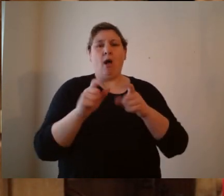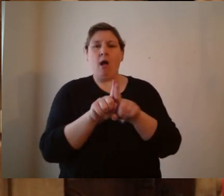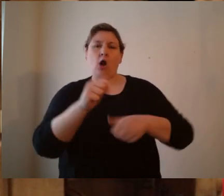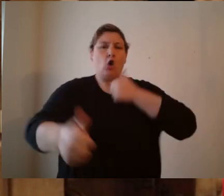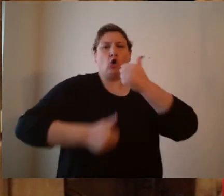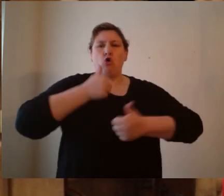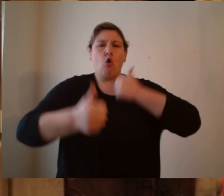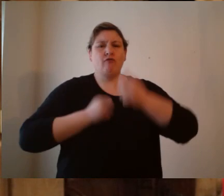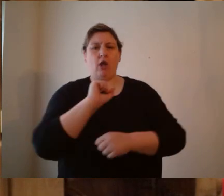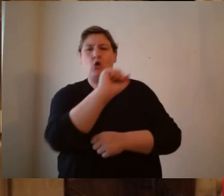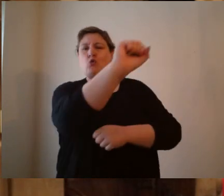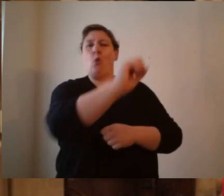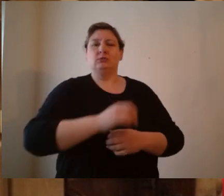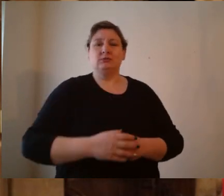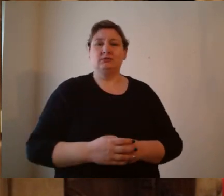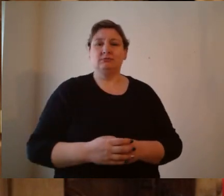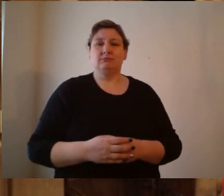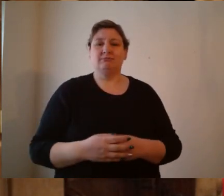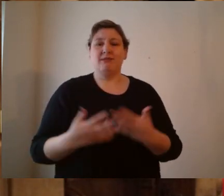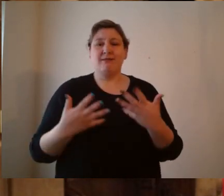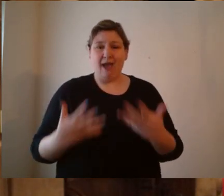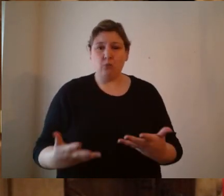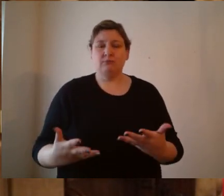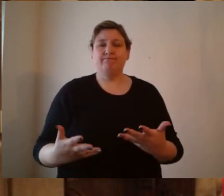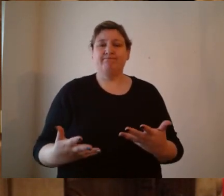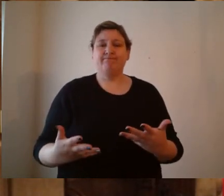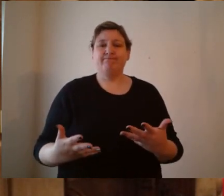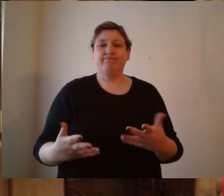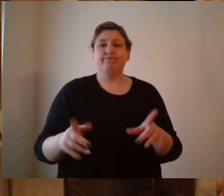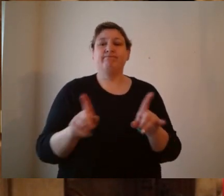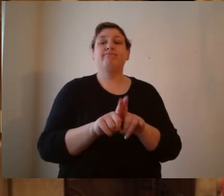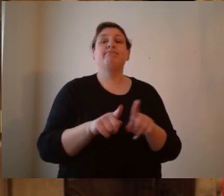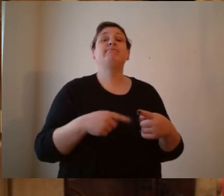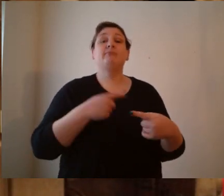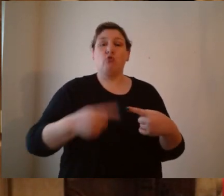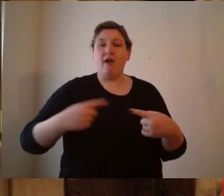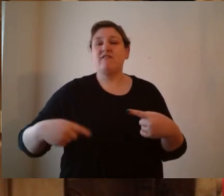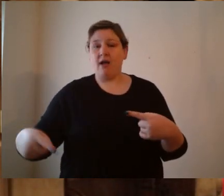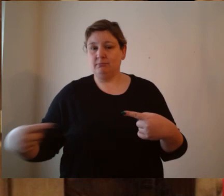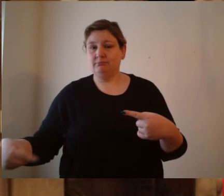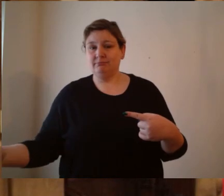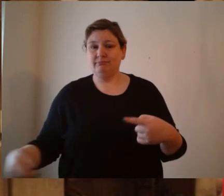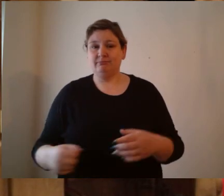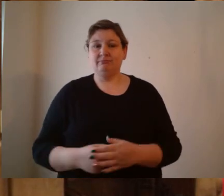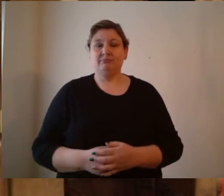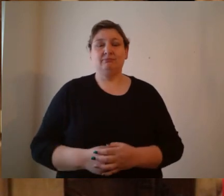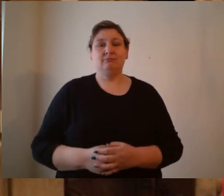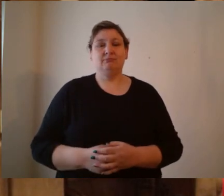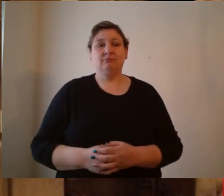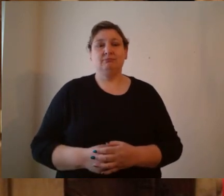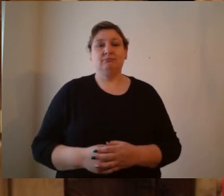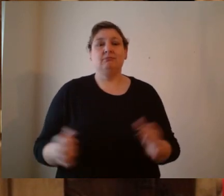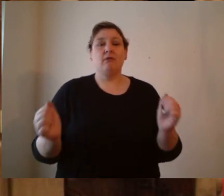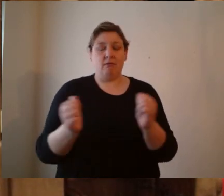power, and the glory are yours, now and forever.